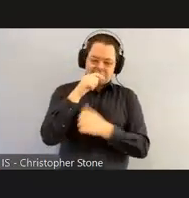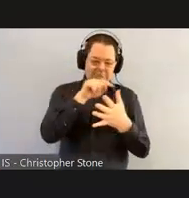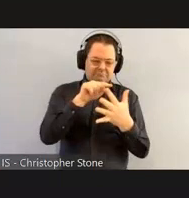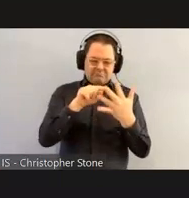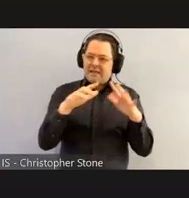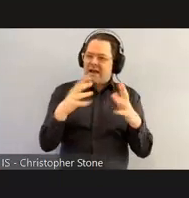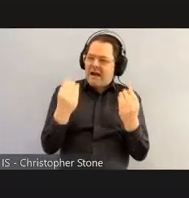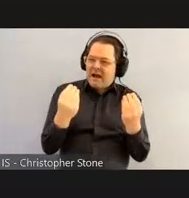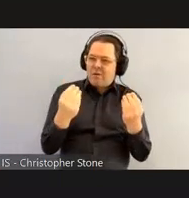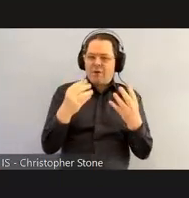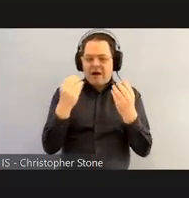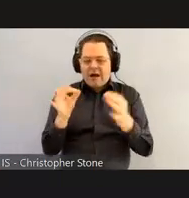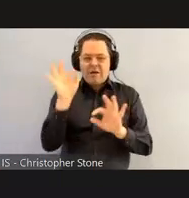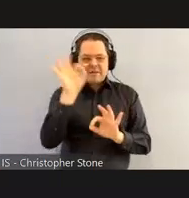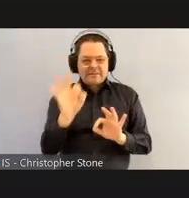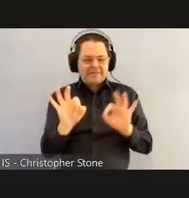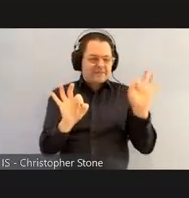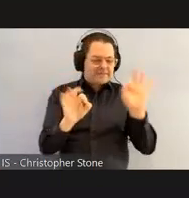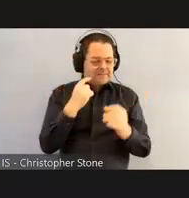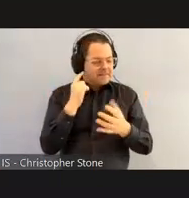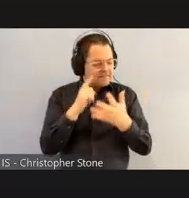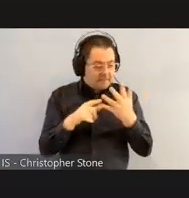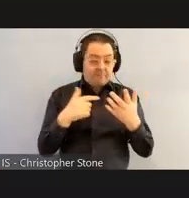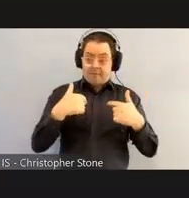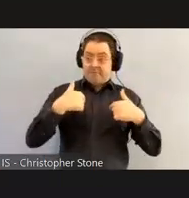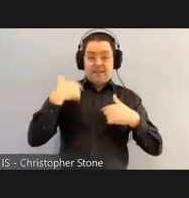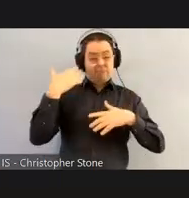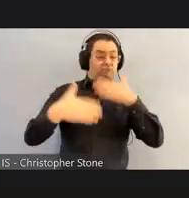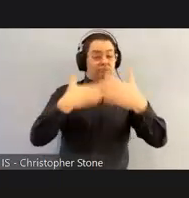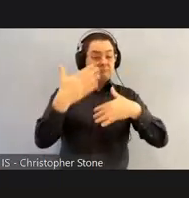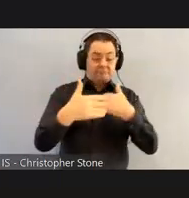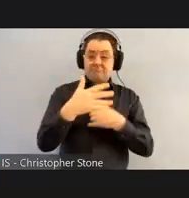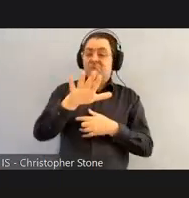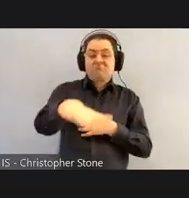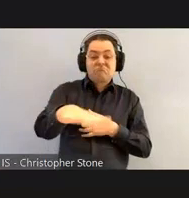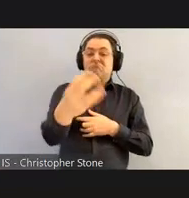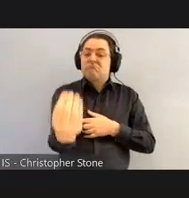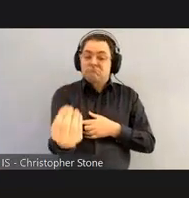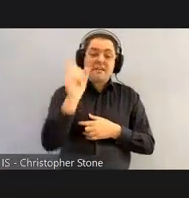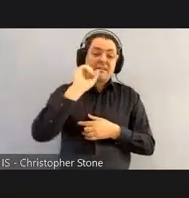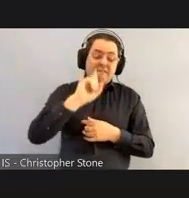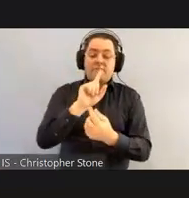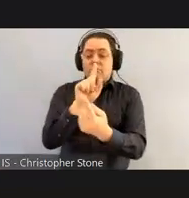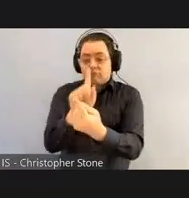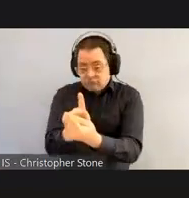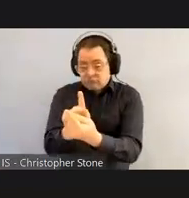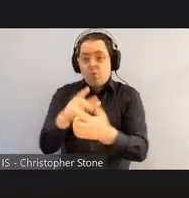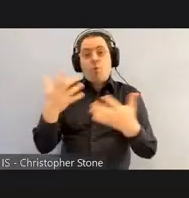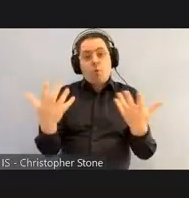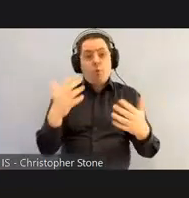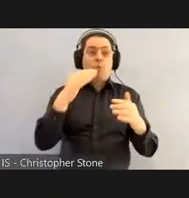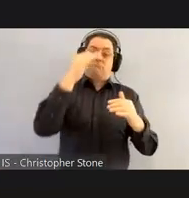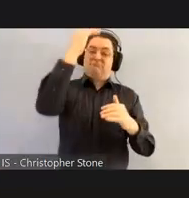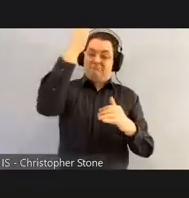I noted that whenever I met a deaf child or any deaf adult, and I asked them, how are you? Are you